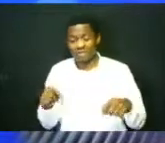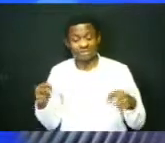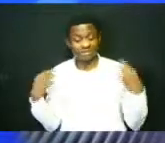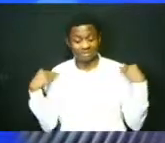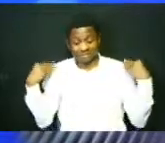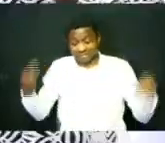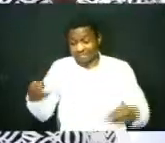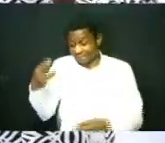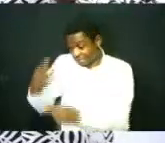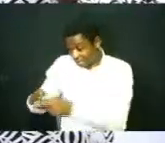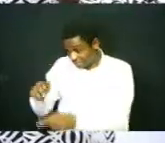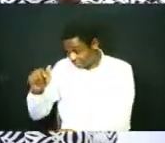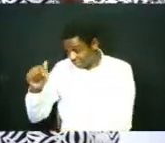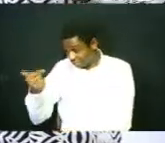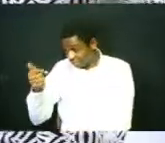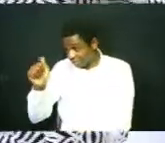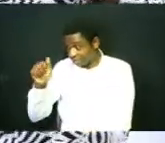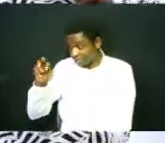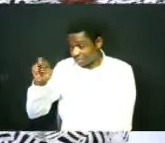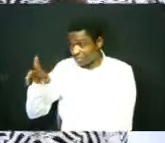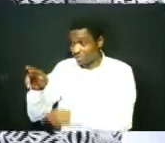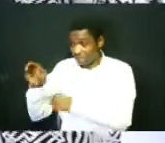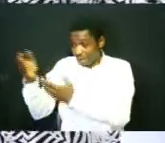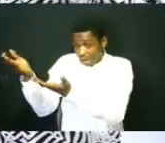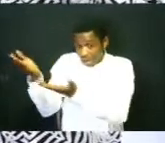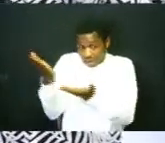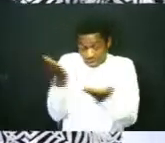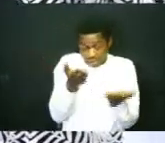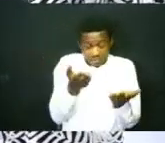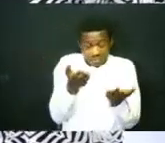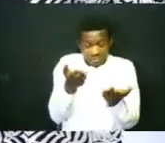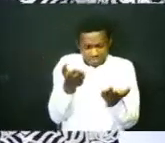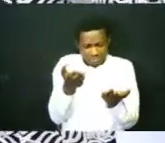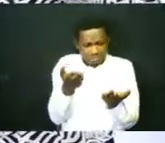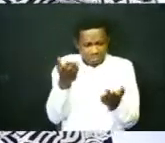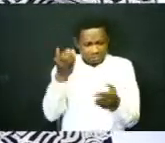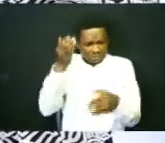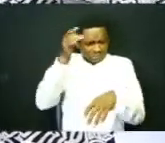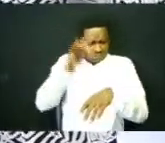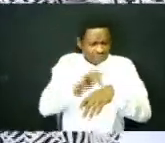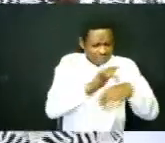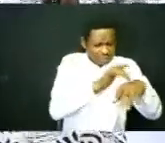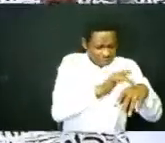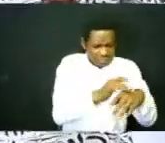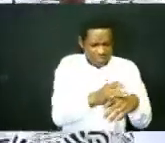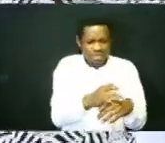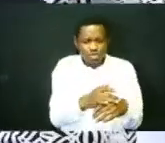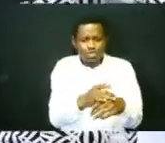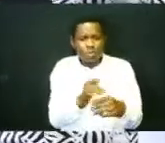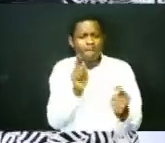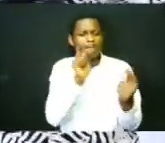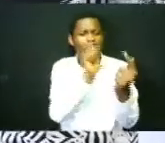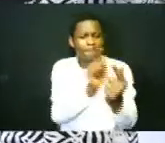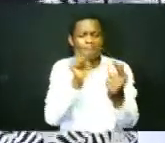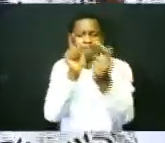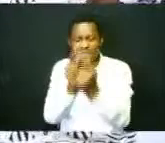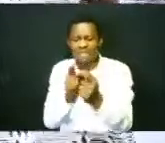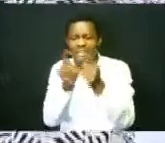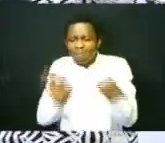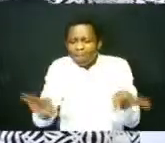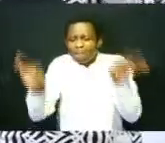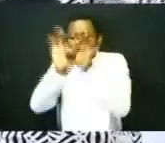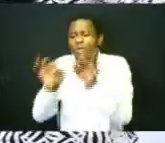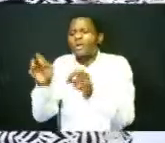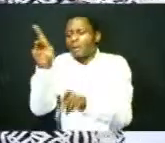Zacharias. And so she not just say, "Ebia, Oshie ni akekenya." Ebia na wo Mary ana juni mudiye. So before Gabriel ba, oba etitre